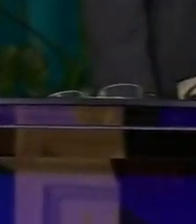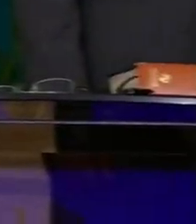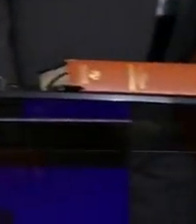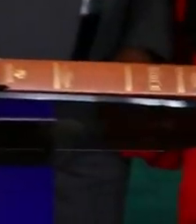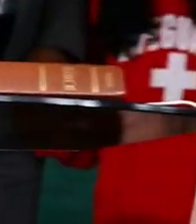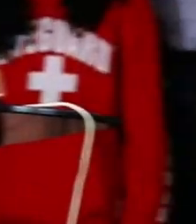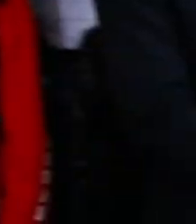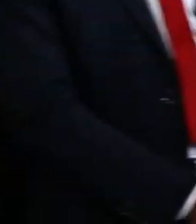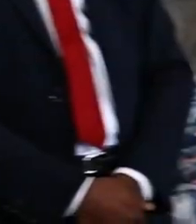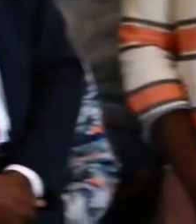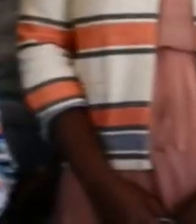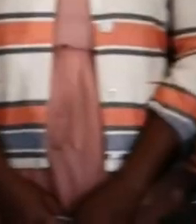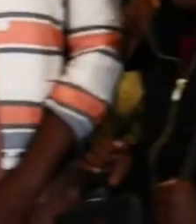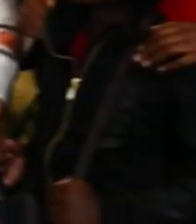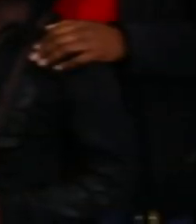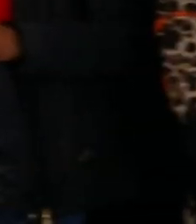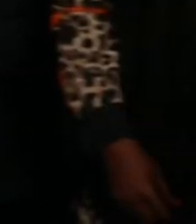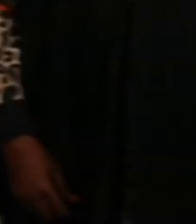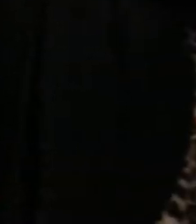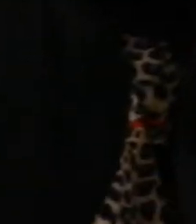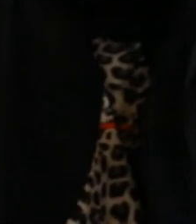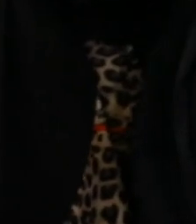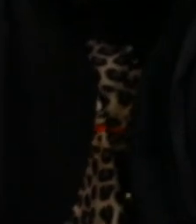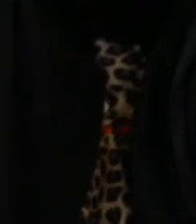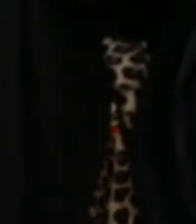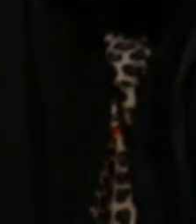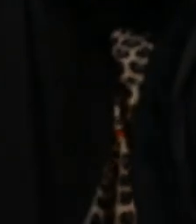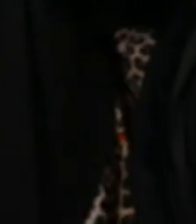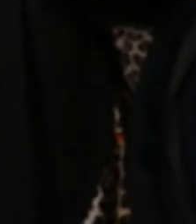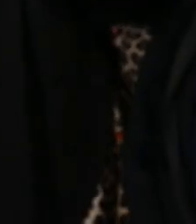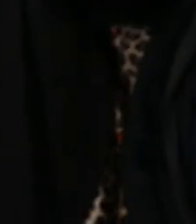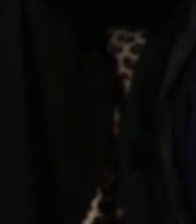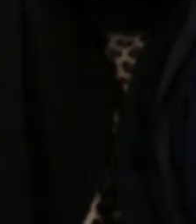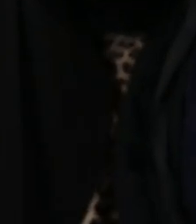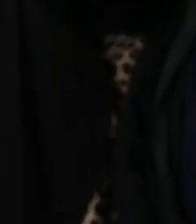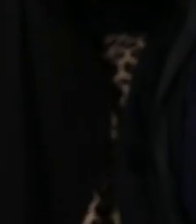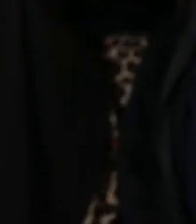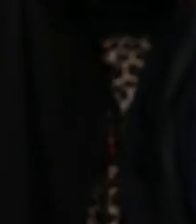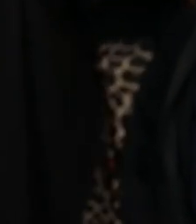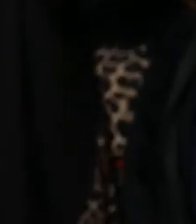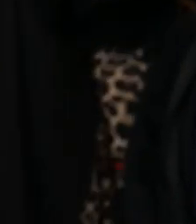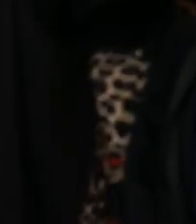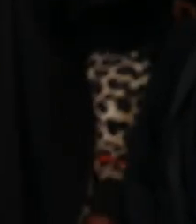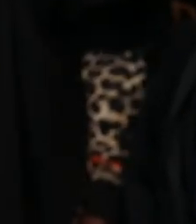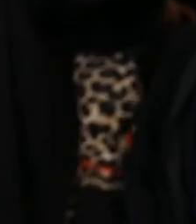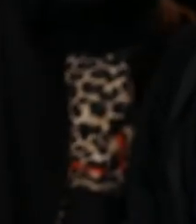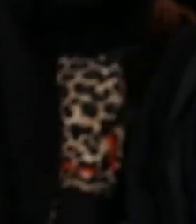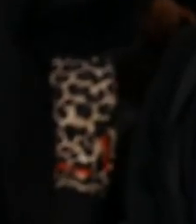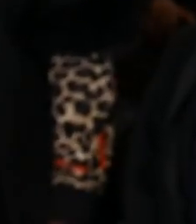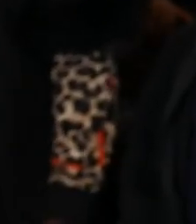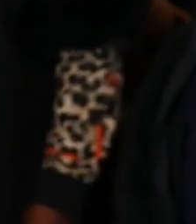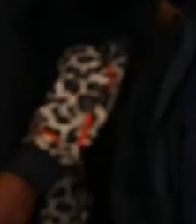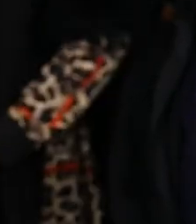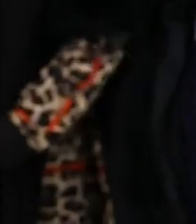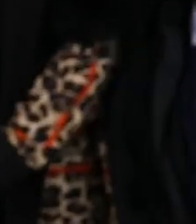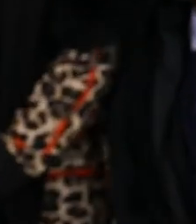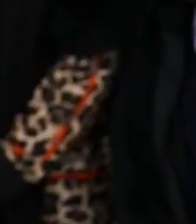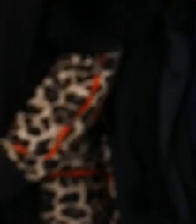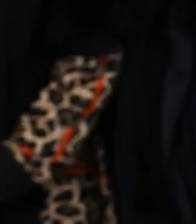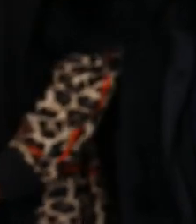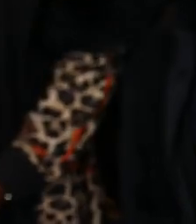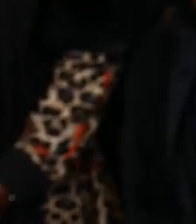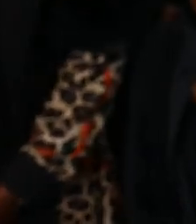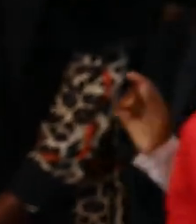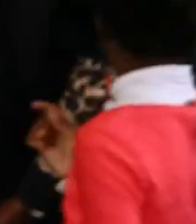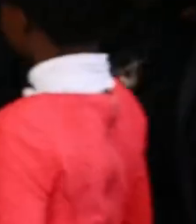Because if you don't know, I can tell you, even before they are born, Satan is after them.